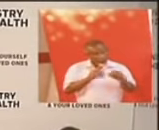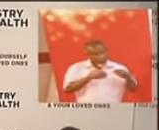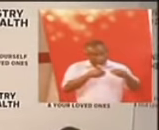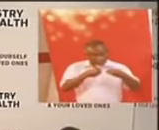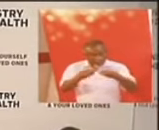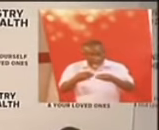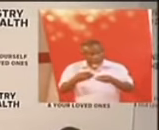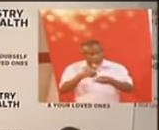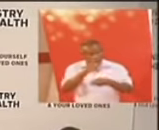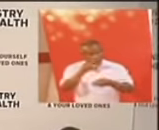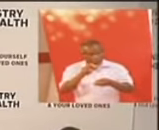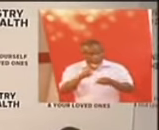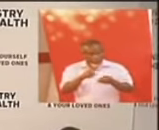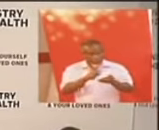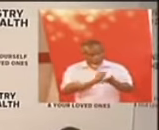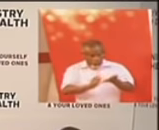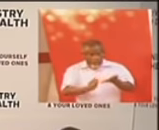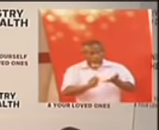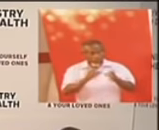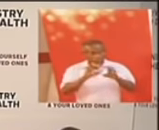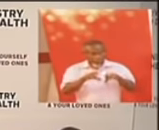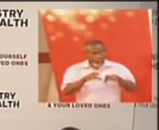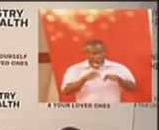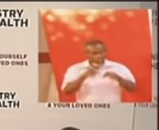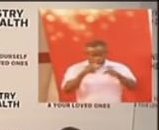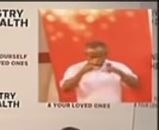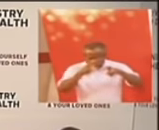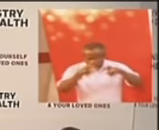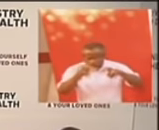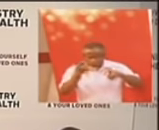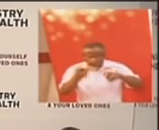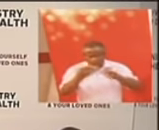much. And a follow-up question now from Newsday, please.